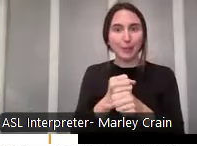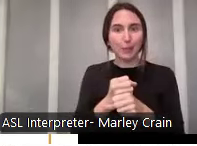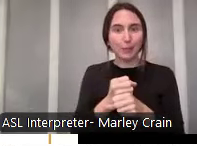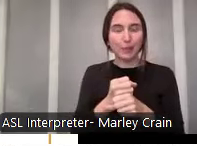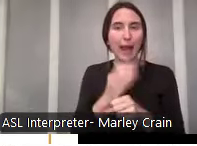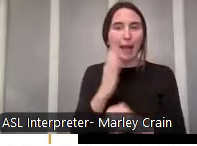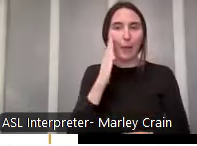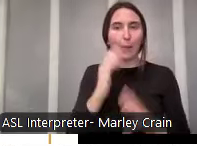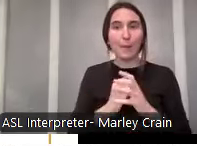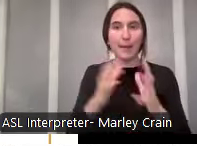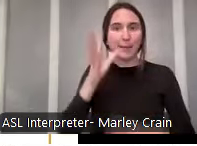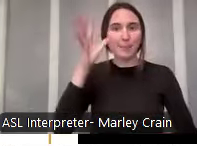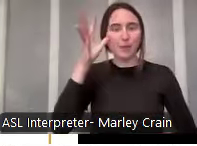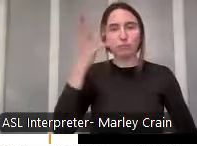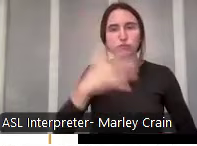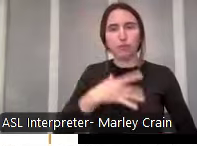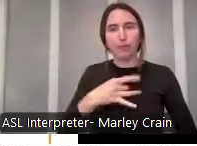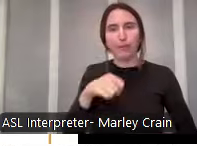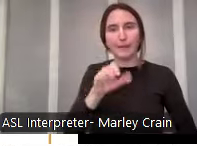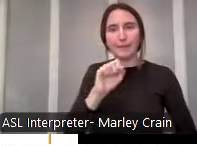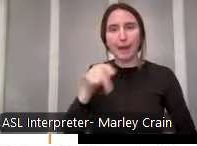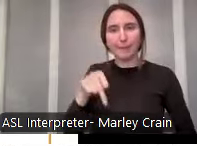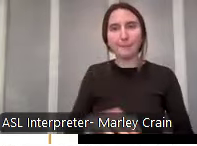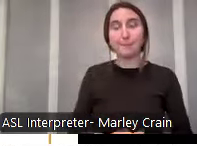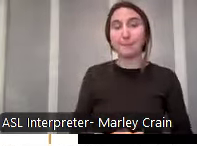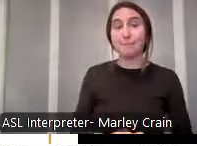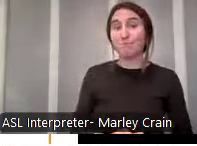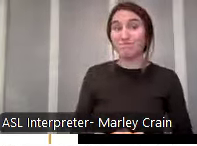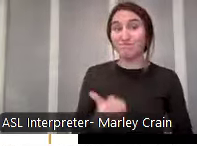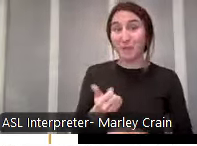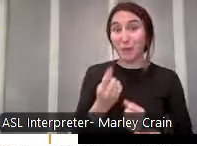liked it. All right, any questions so far?